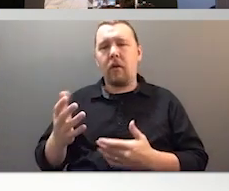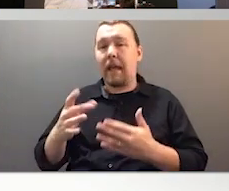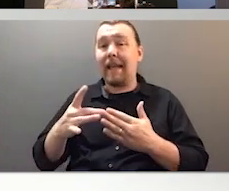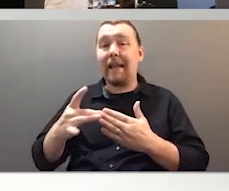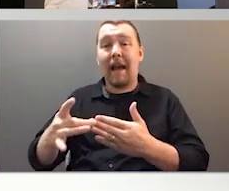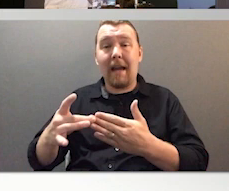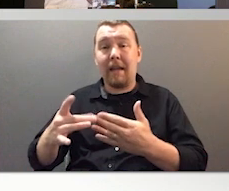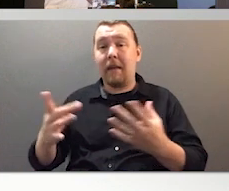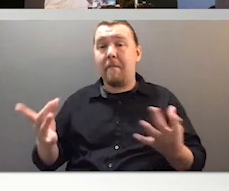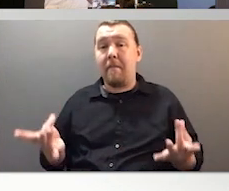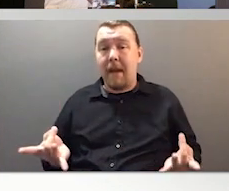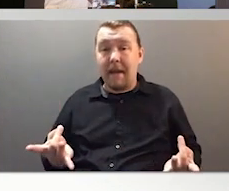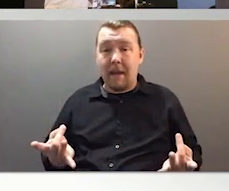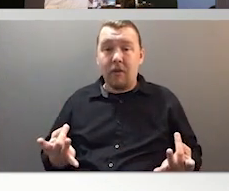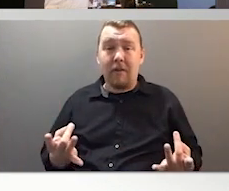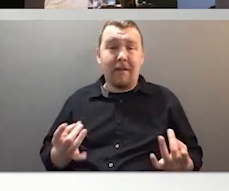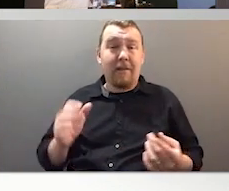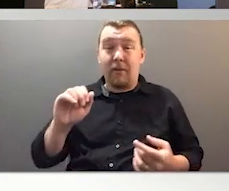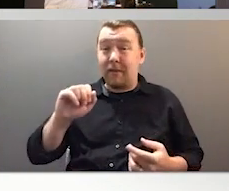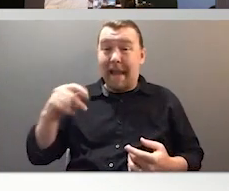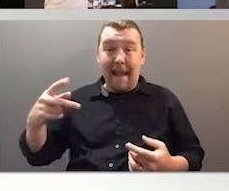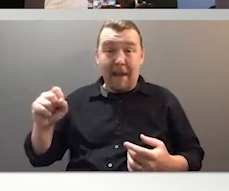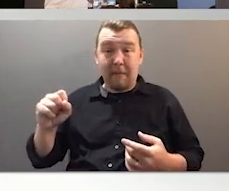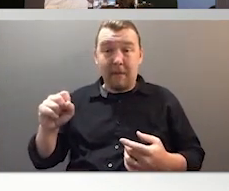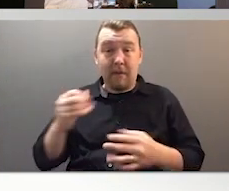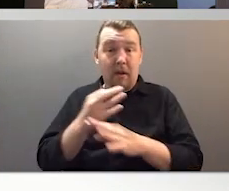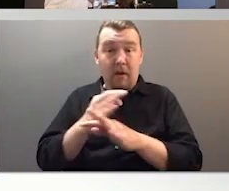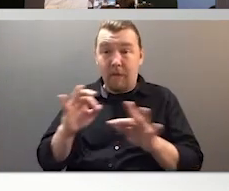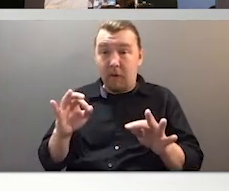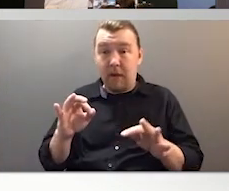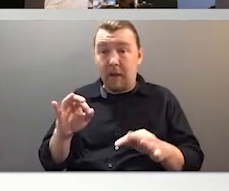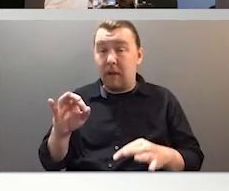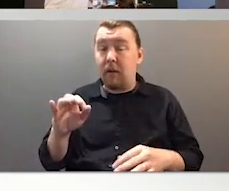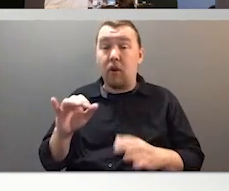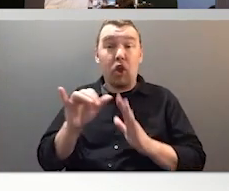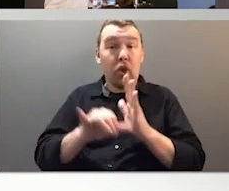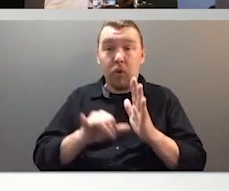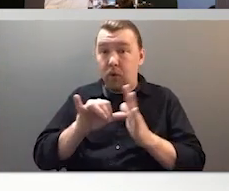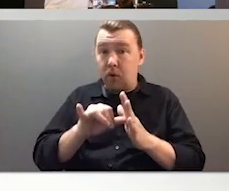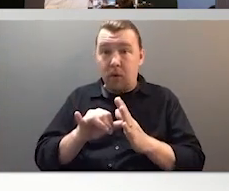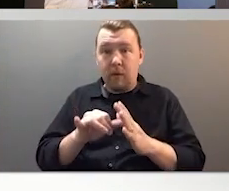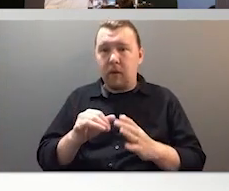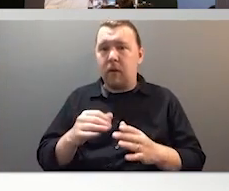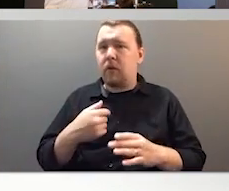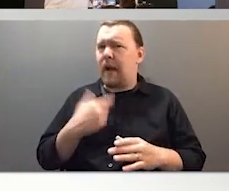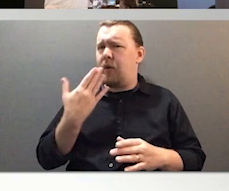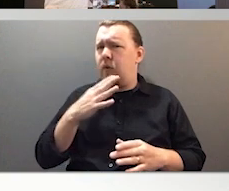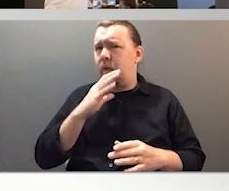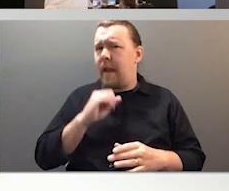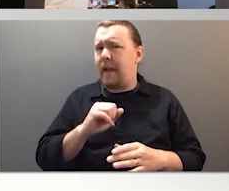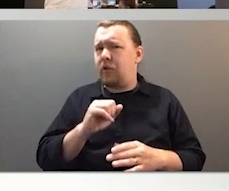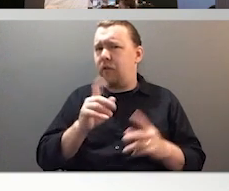out there. You can get them for free on YouTube. I don't know the age of the individual you're talking about.